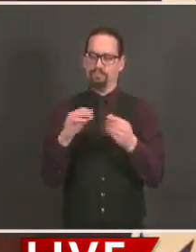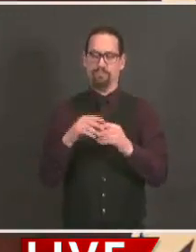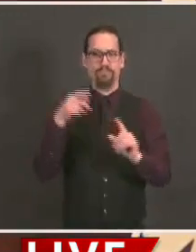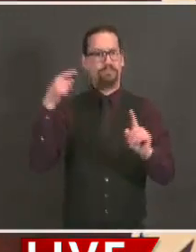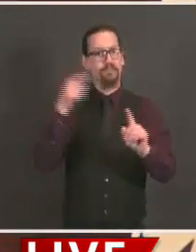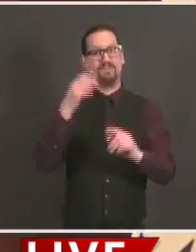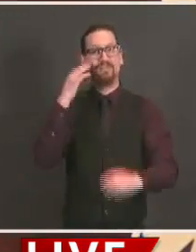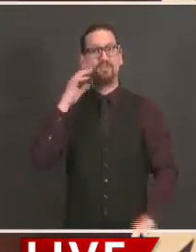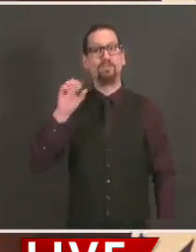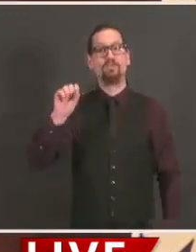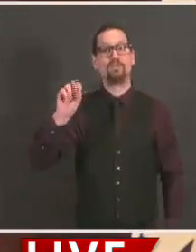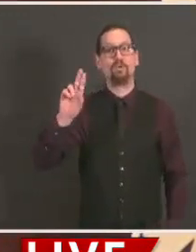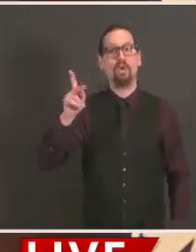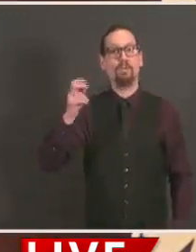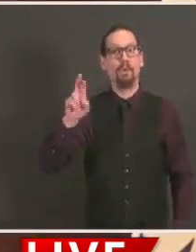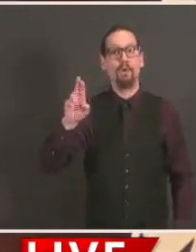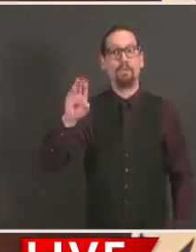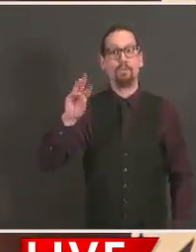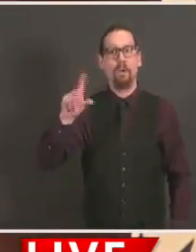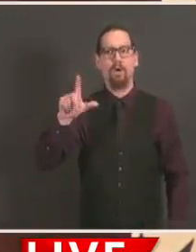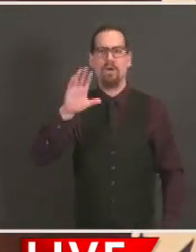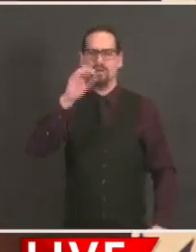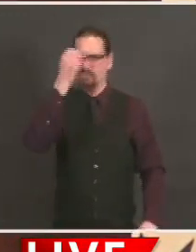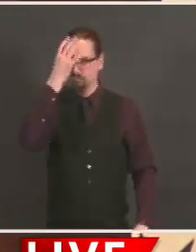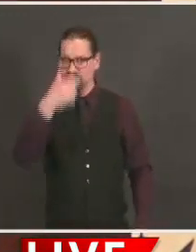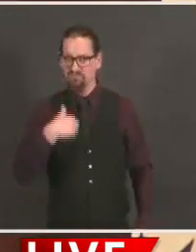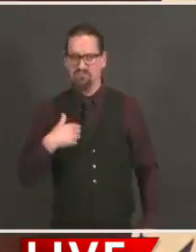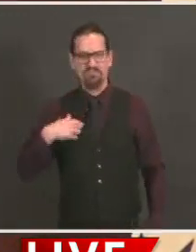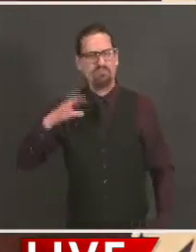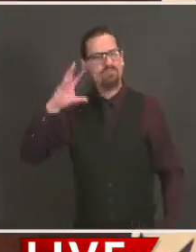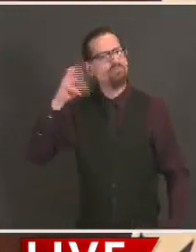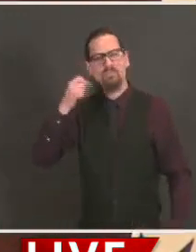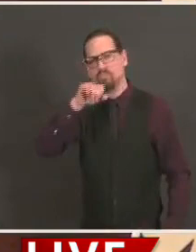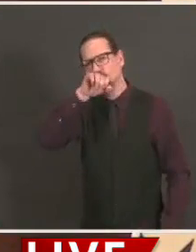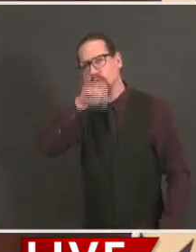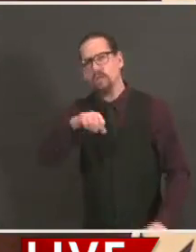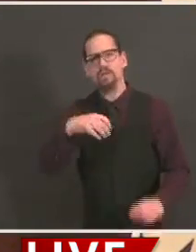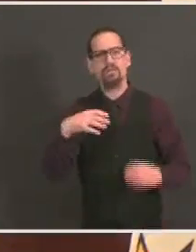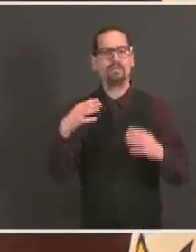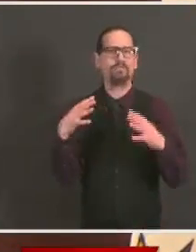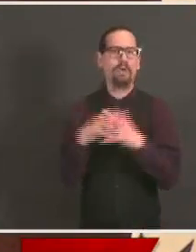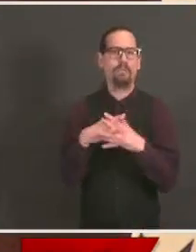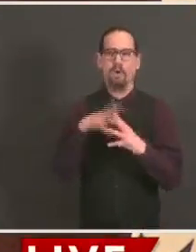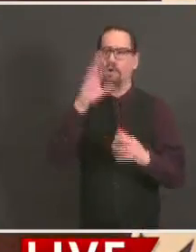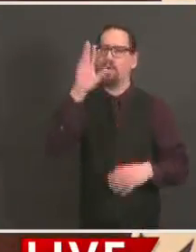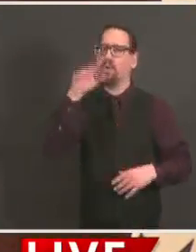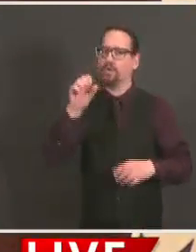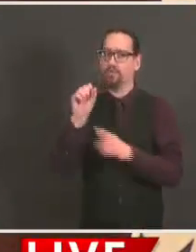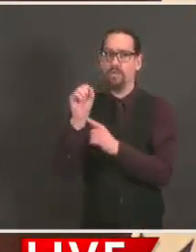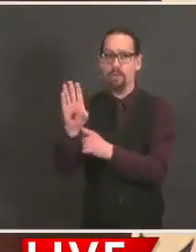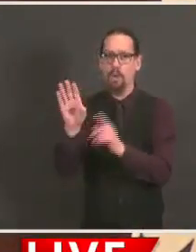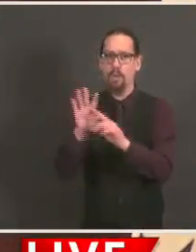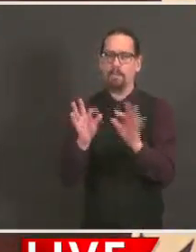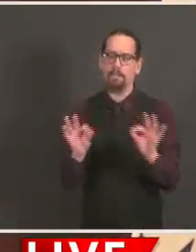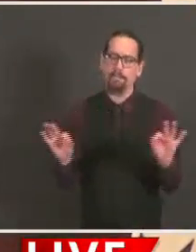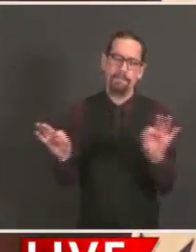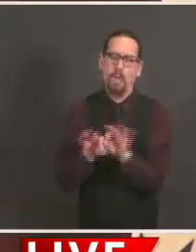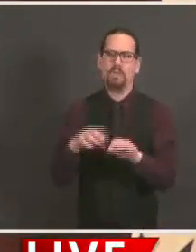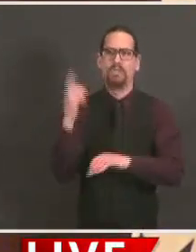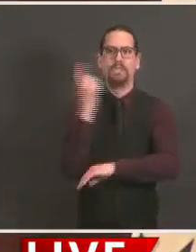football fan, so it's a big day. I know a lot of people are excited for the big game, this particular